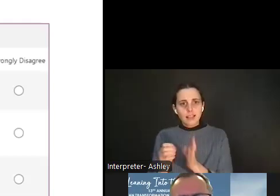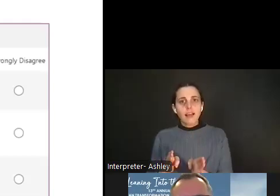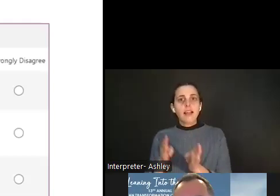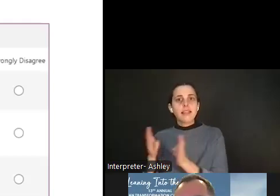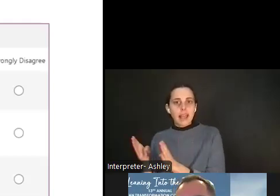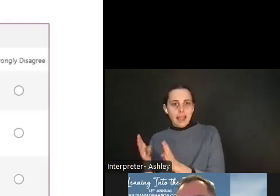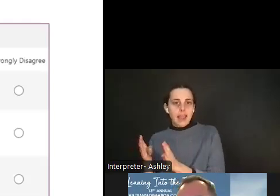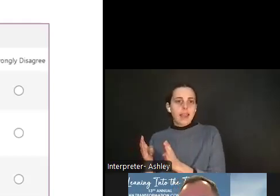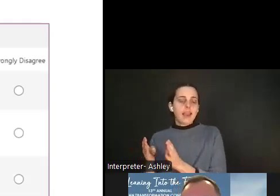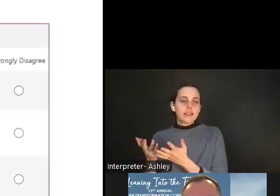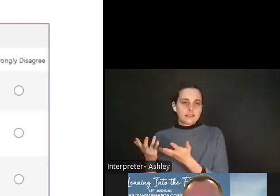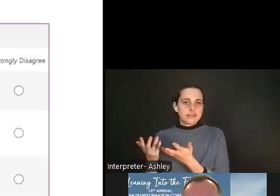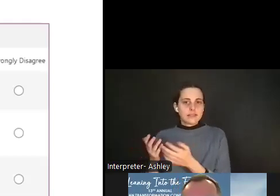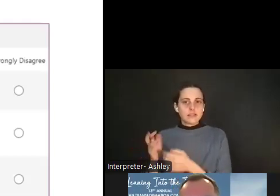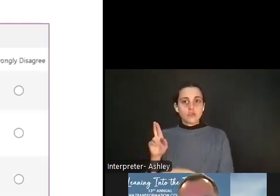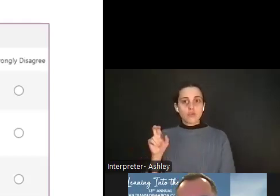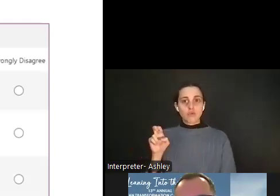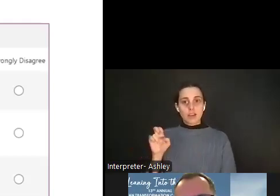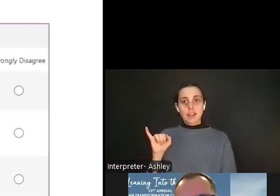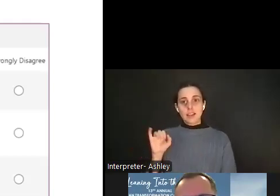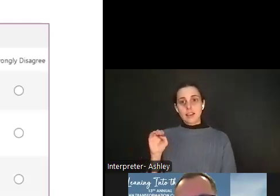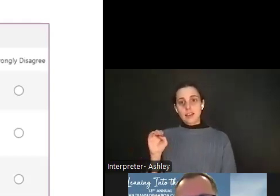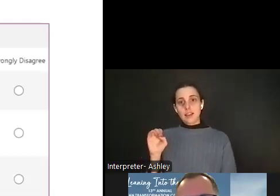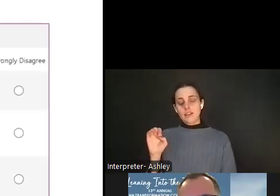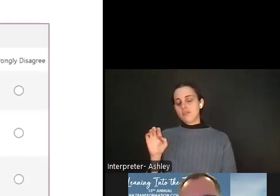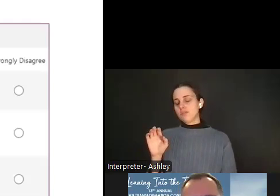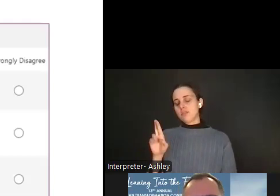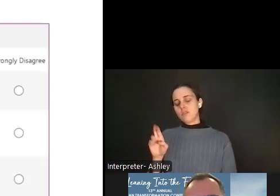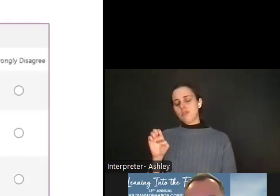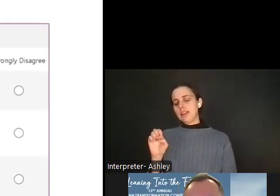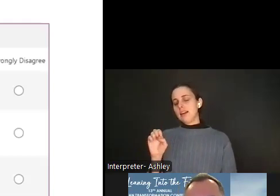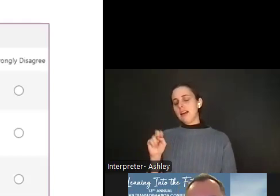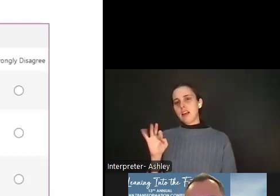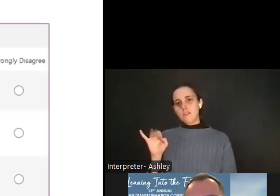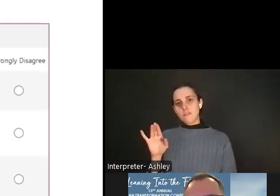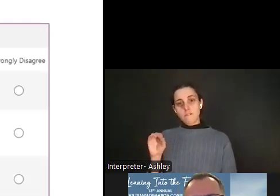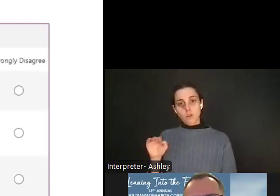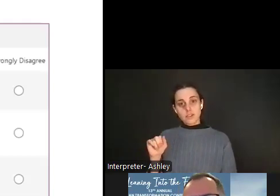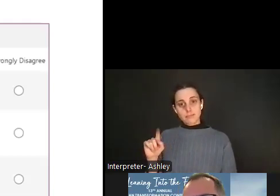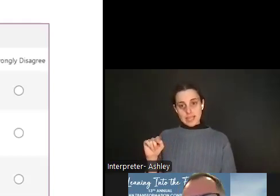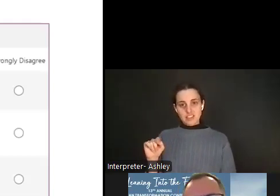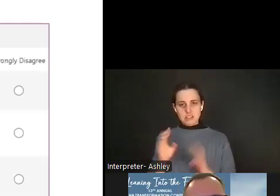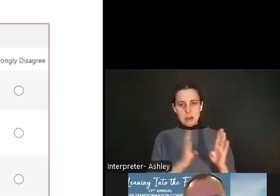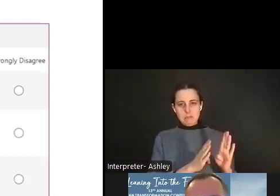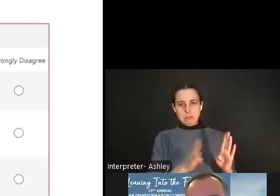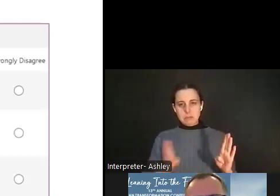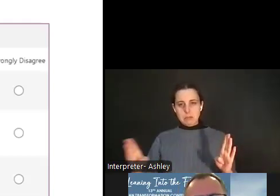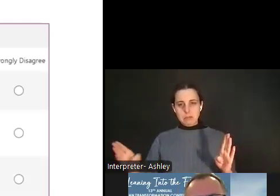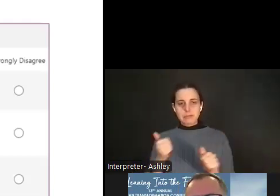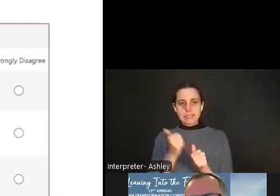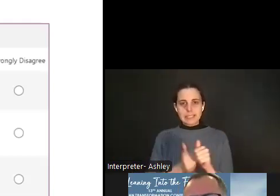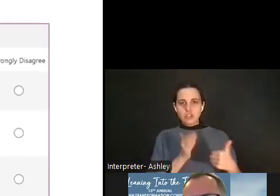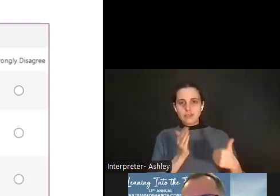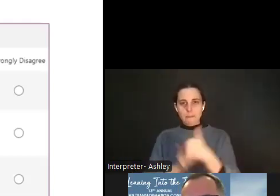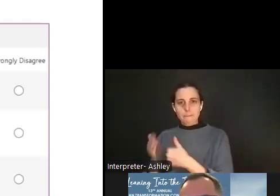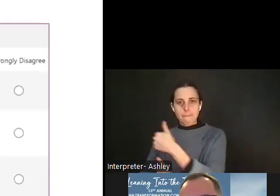So I won't go through too much here, all the examples, but it's basically a scale, right?